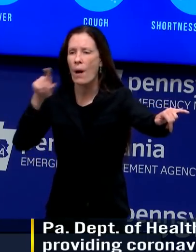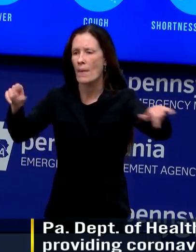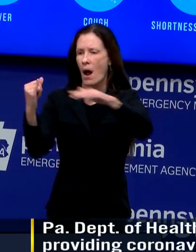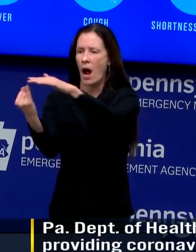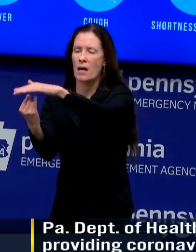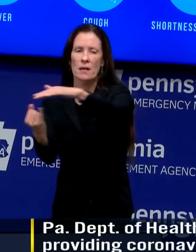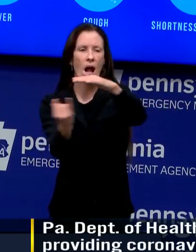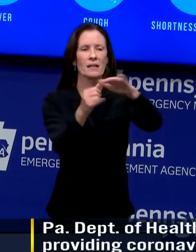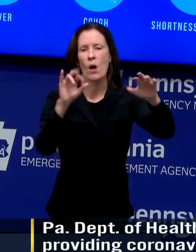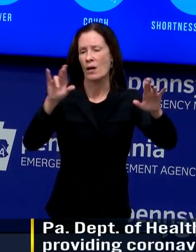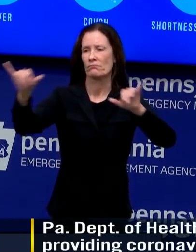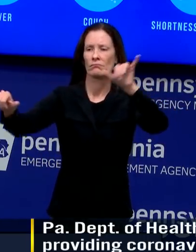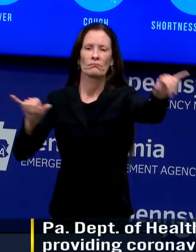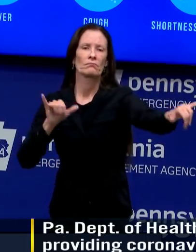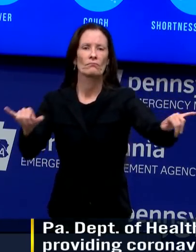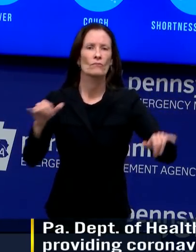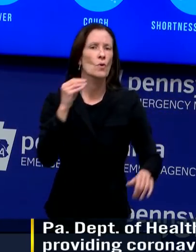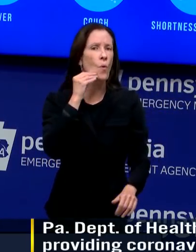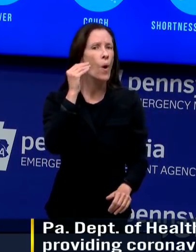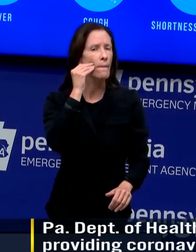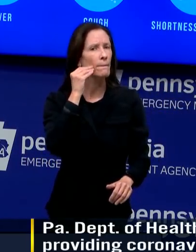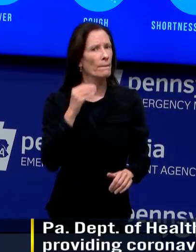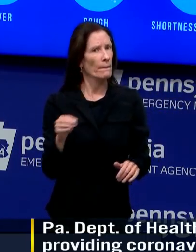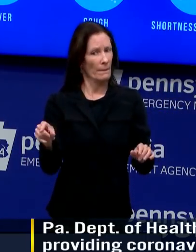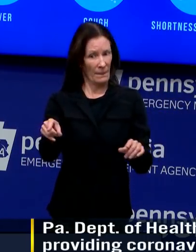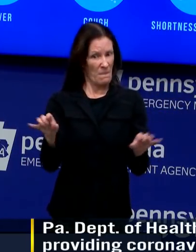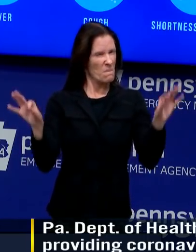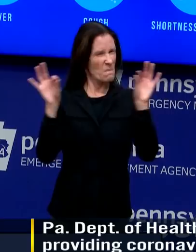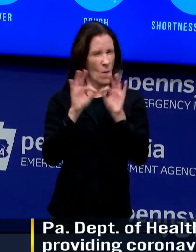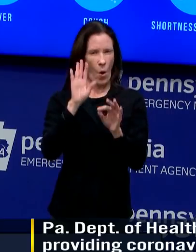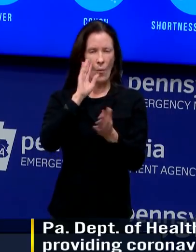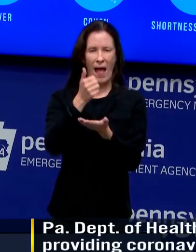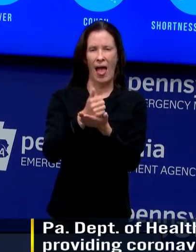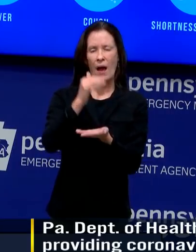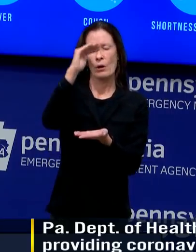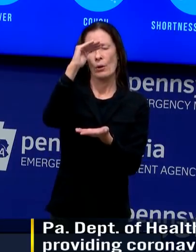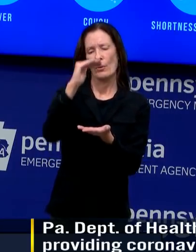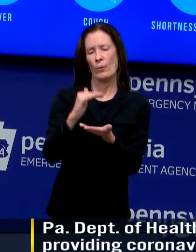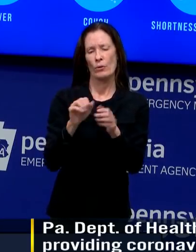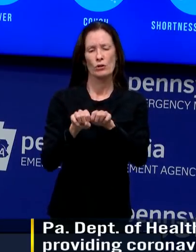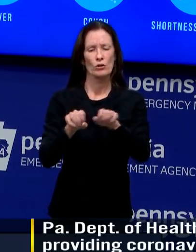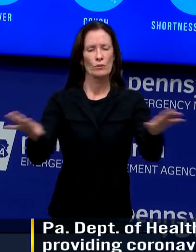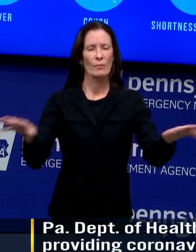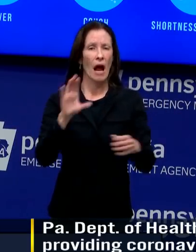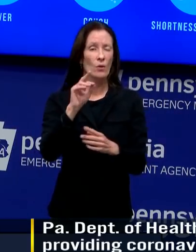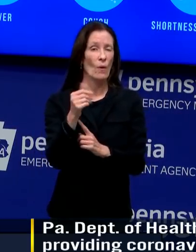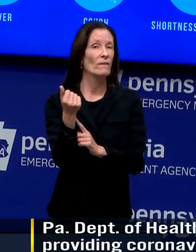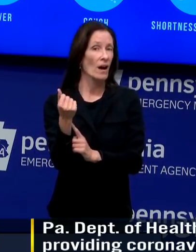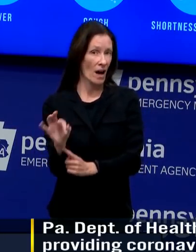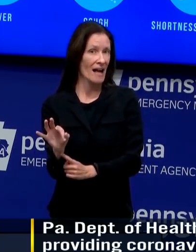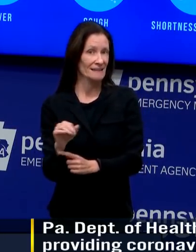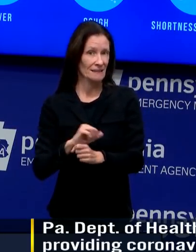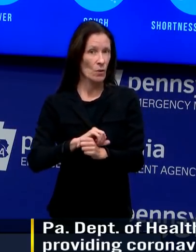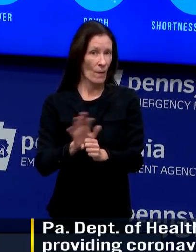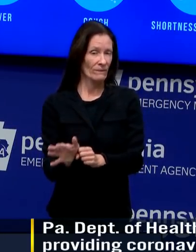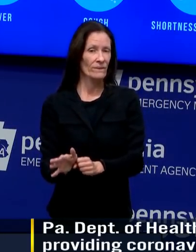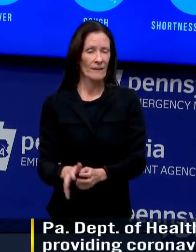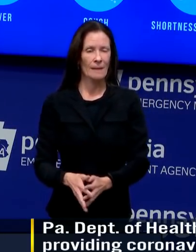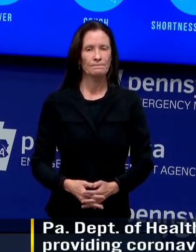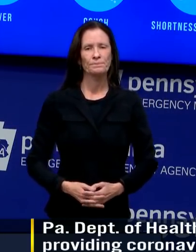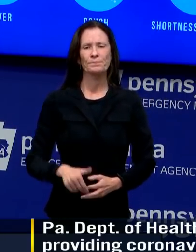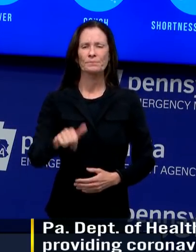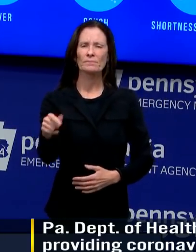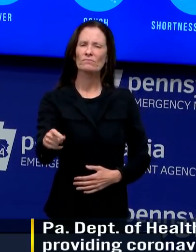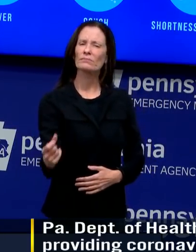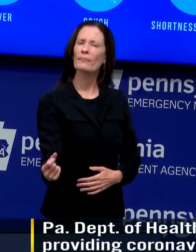CDC released guidance confirming that in cases where a definite diagnosis of COVID-19 cannot be made, it is acceptable to report that